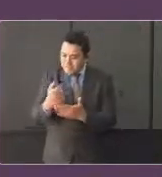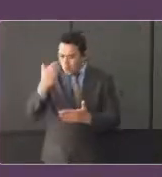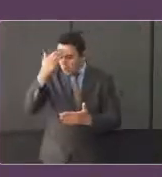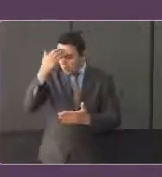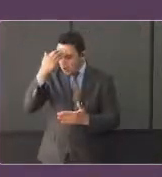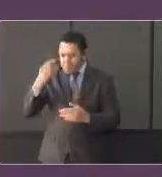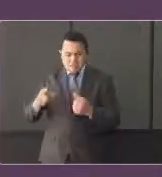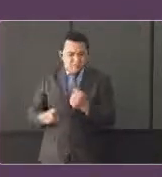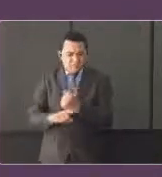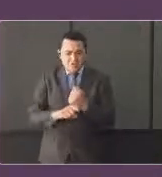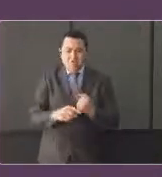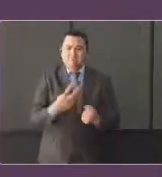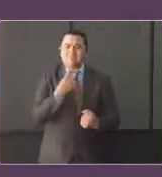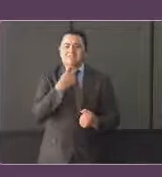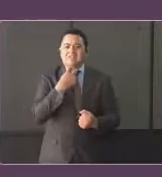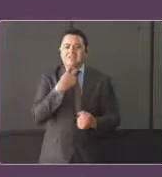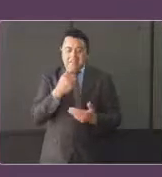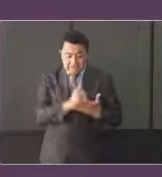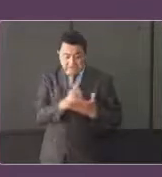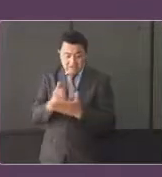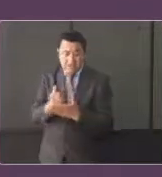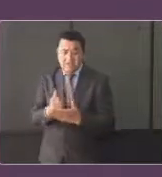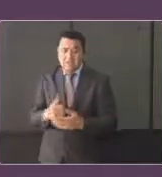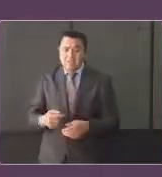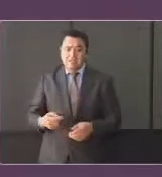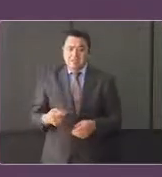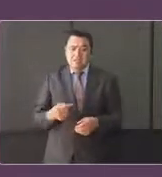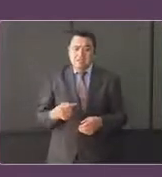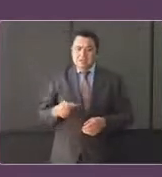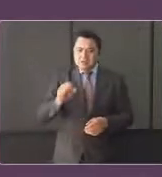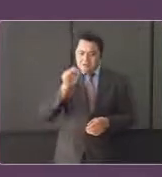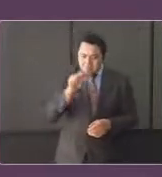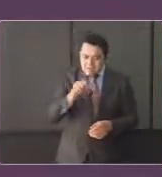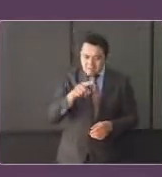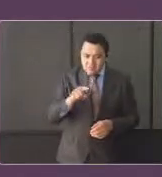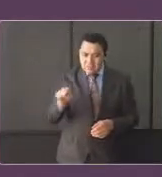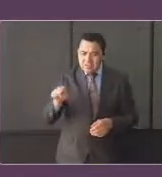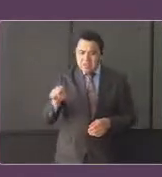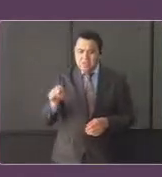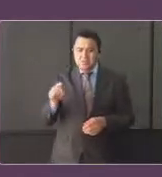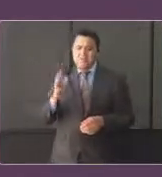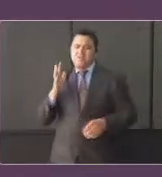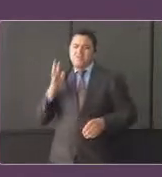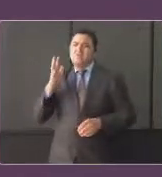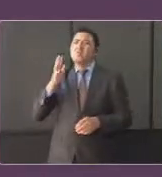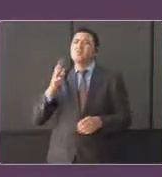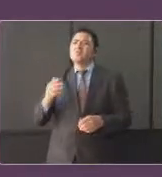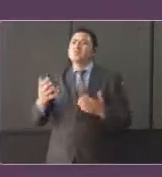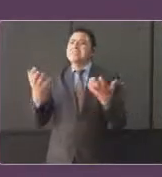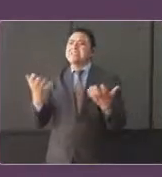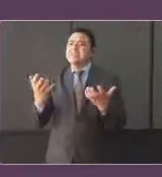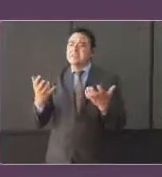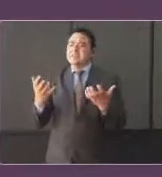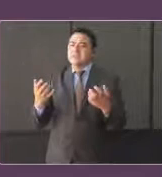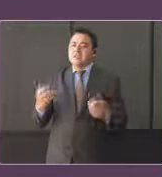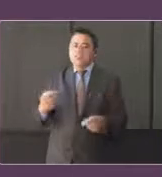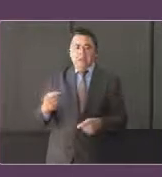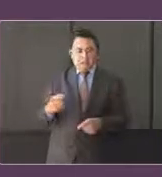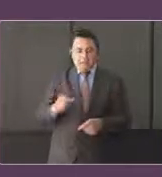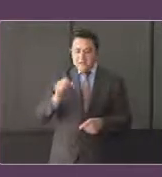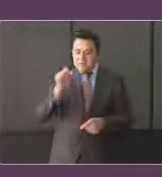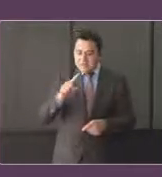economic situation in the refugees and migrants. It has to do with the